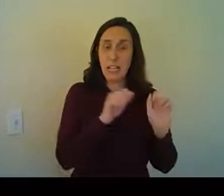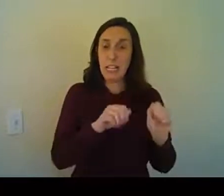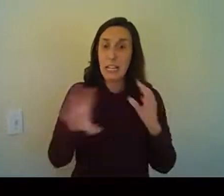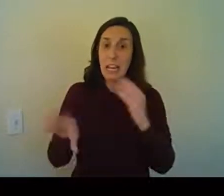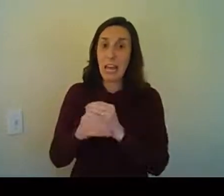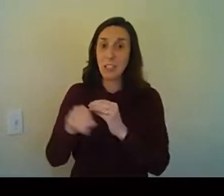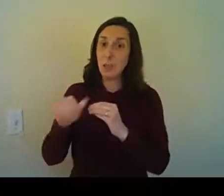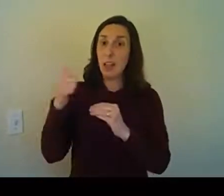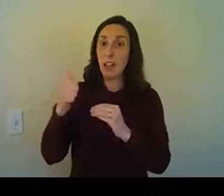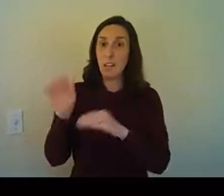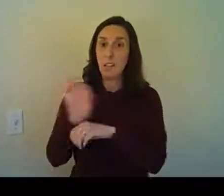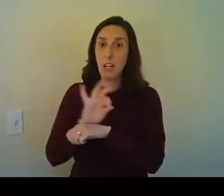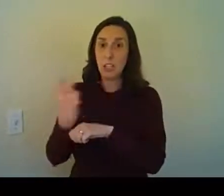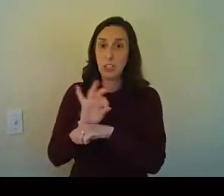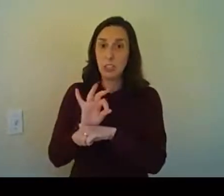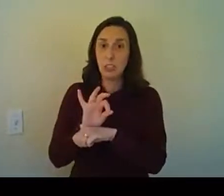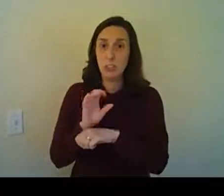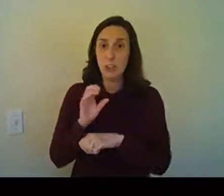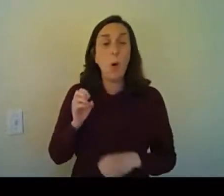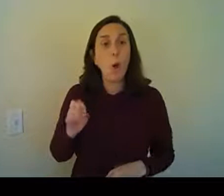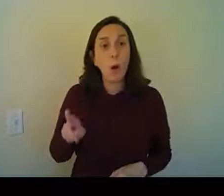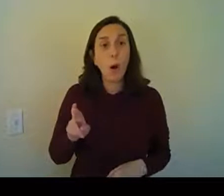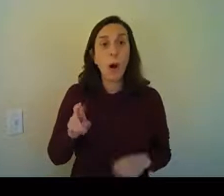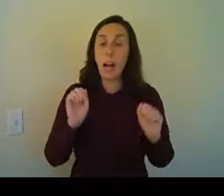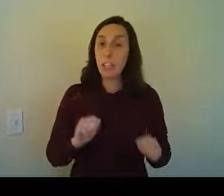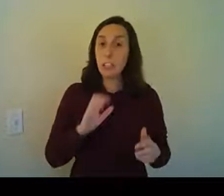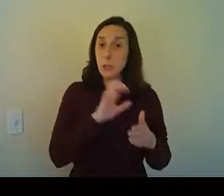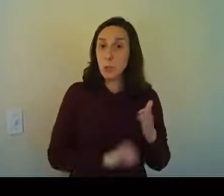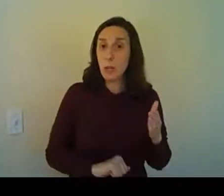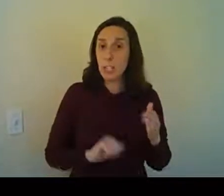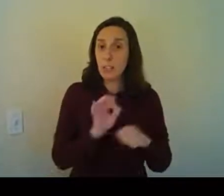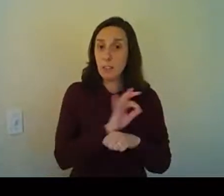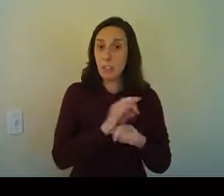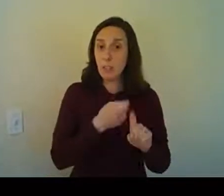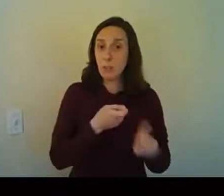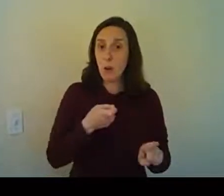Or I could subtract a function from it.